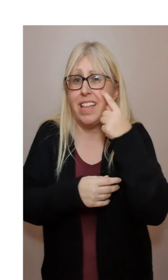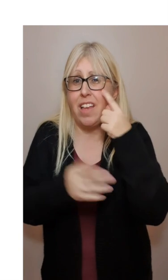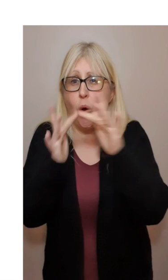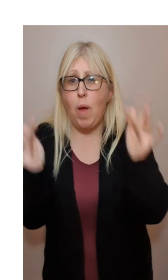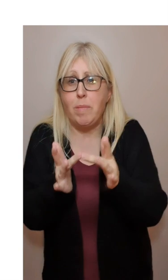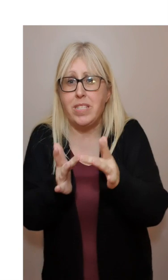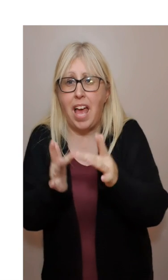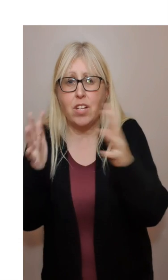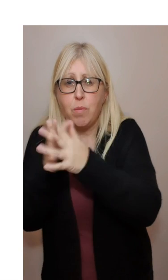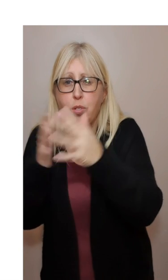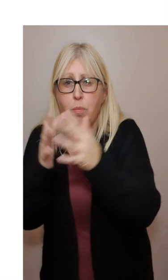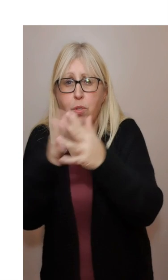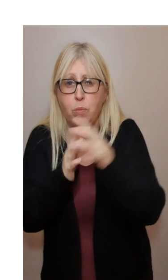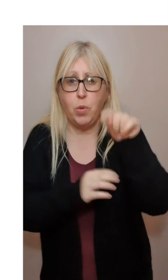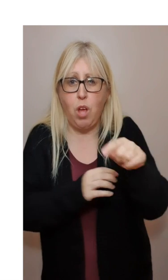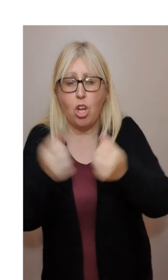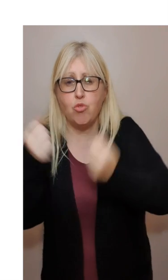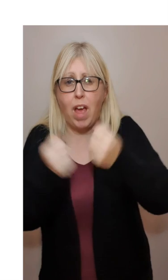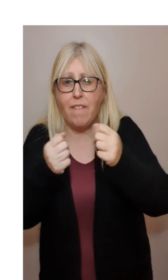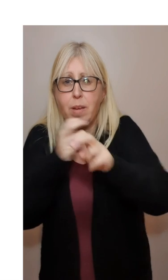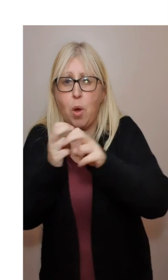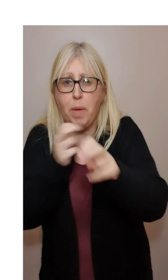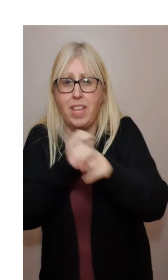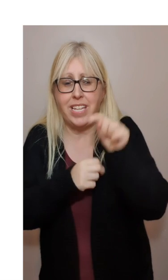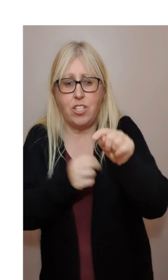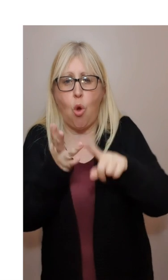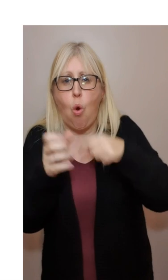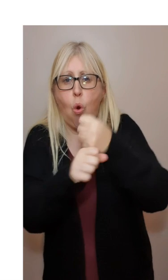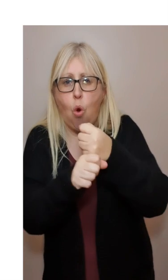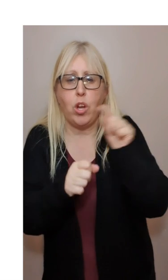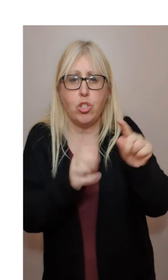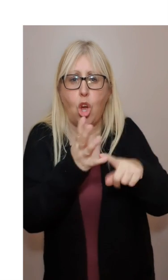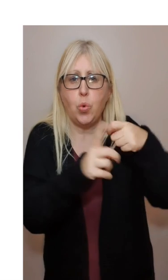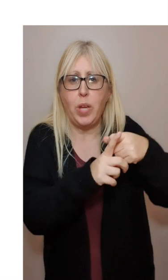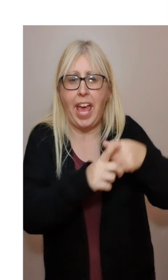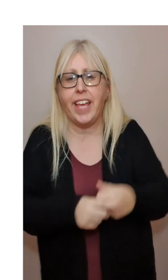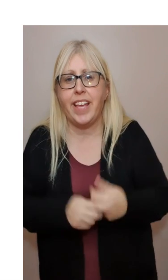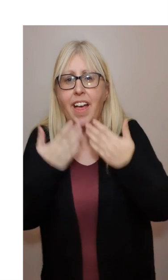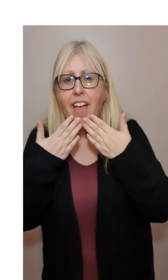www.drivingmobility.org.uk. Thank you.